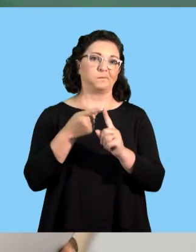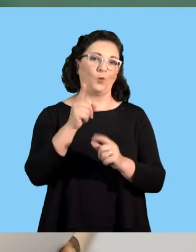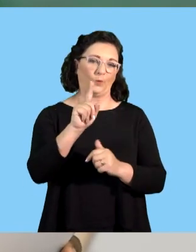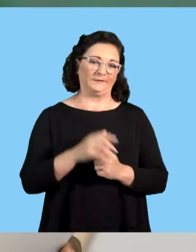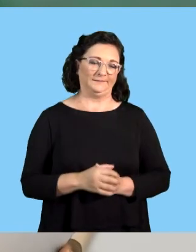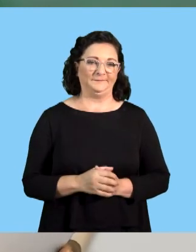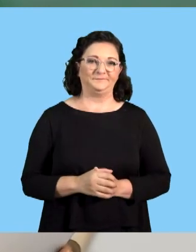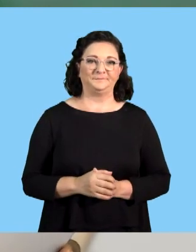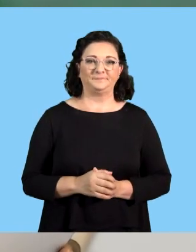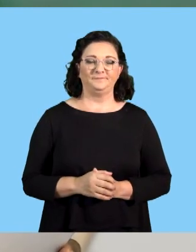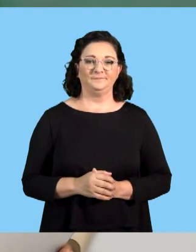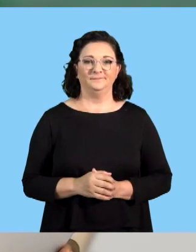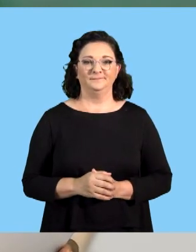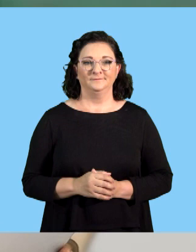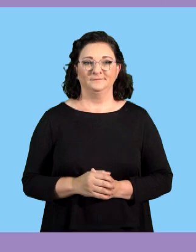objectives.